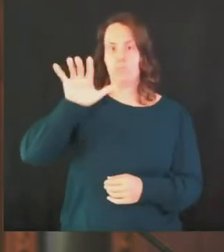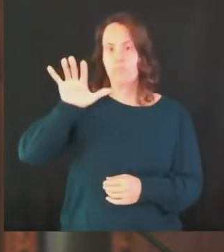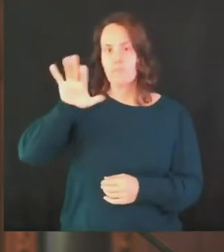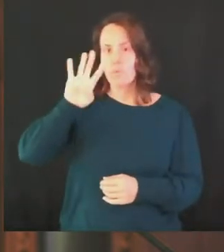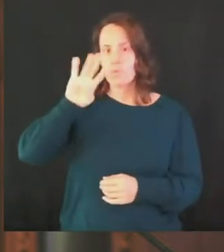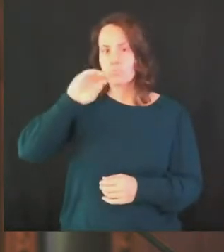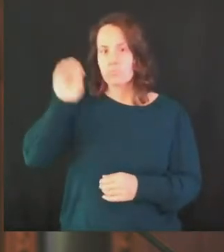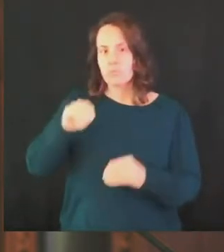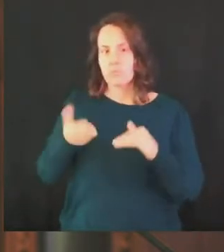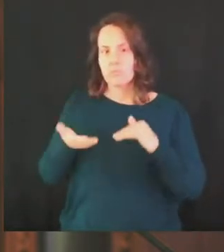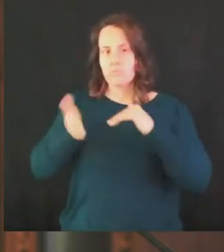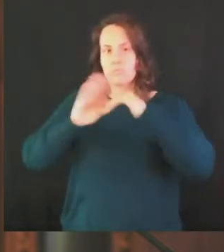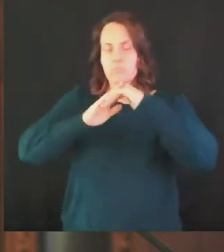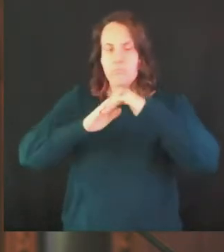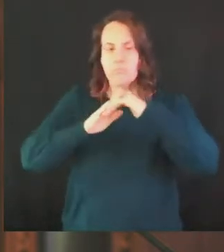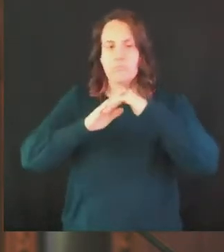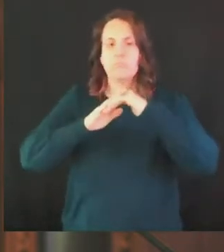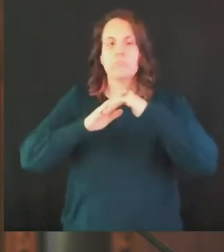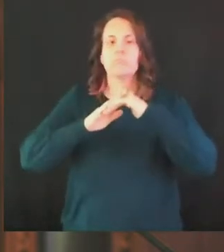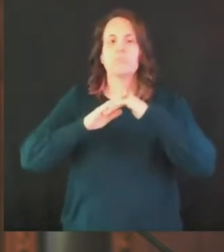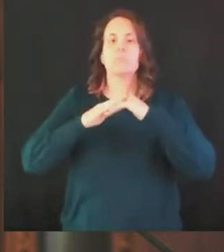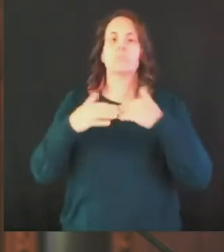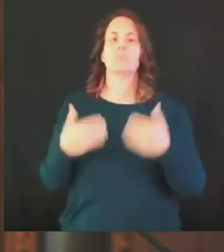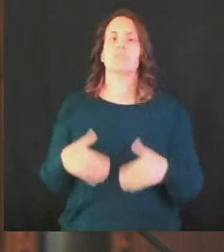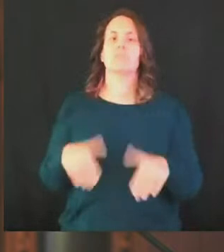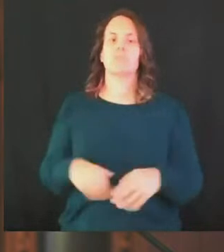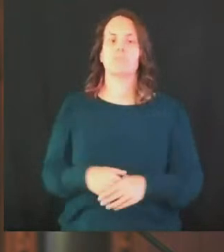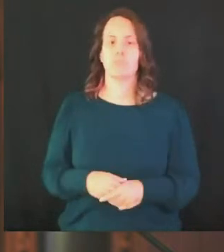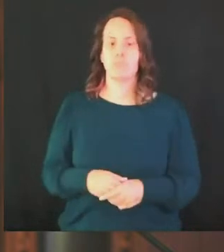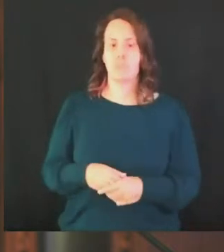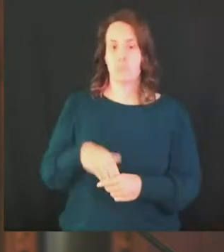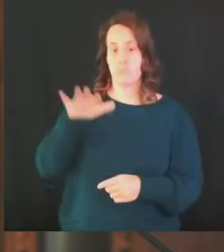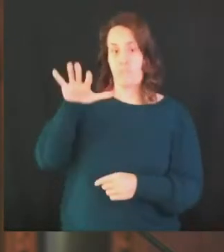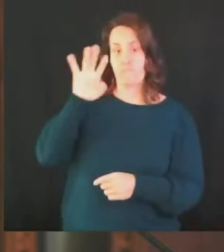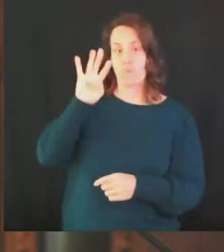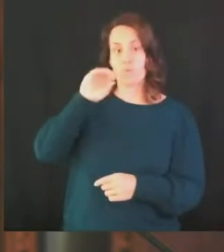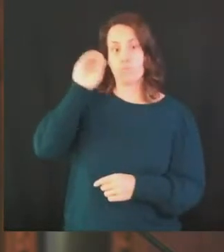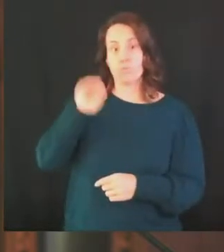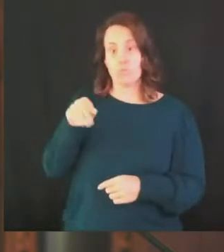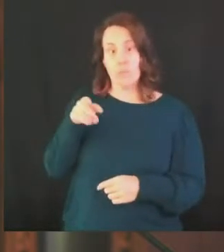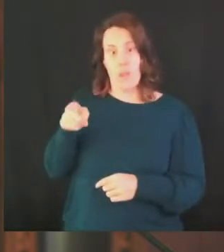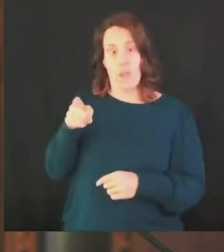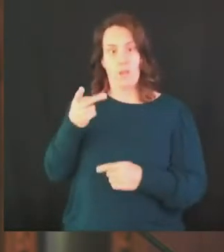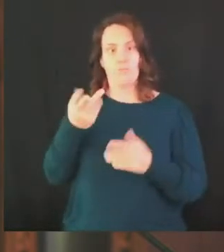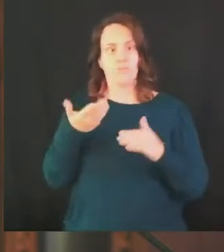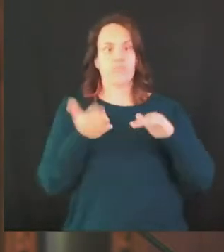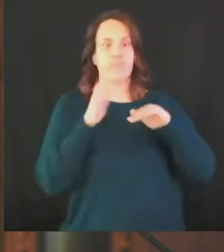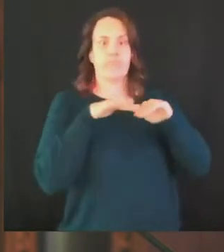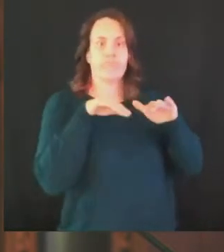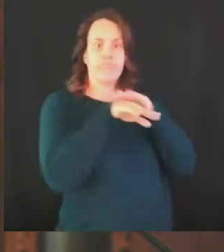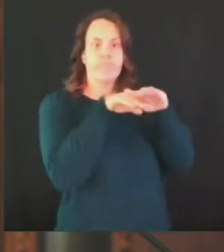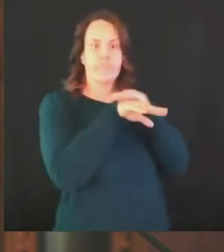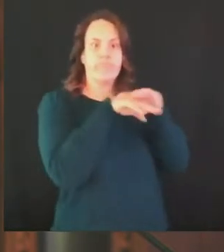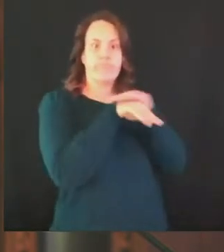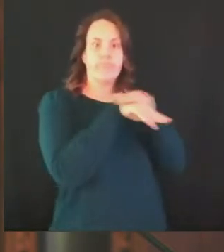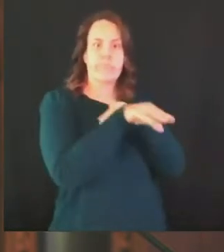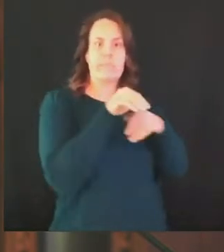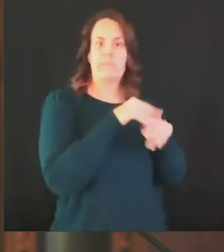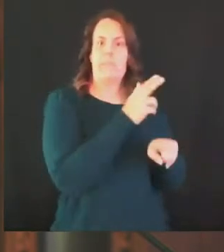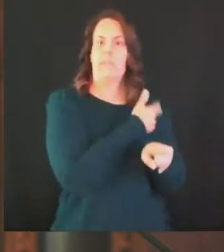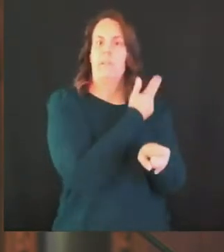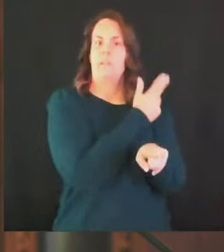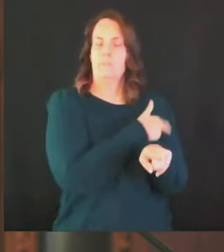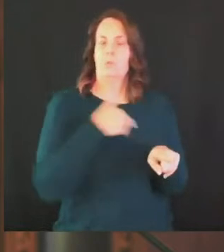Wisconsin, we have seen an increase of almost 27% since last week. In three of our regions, that increase is actually greater